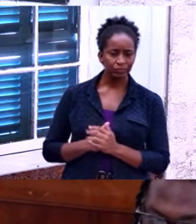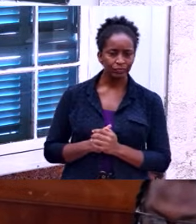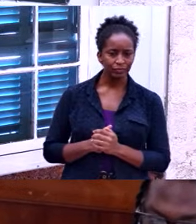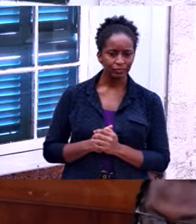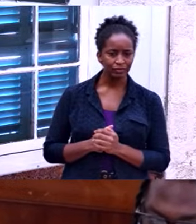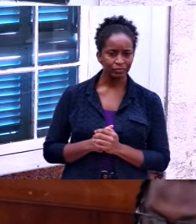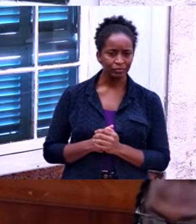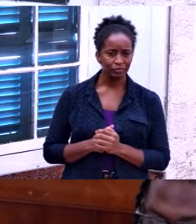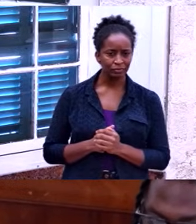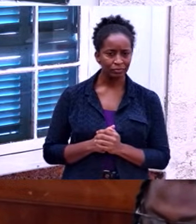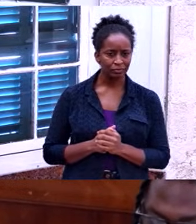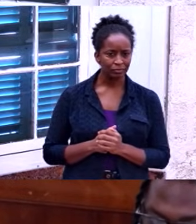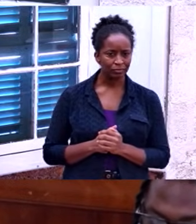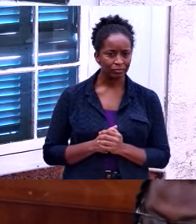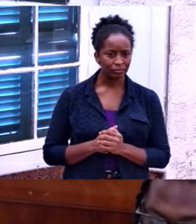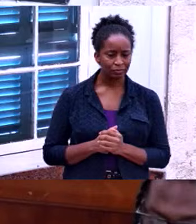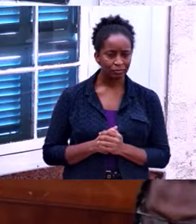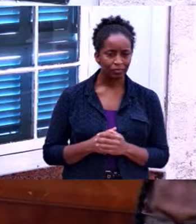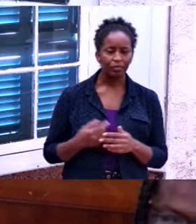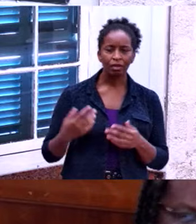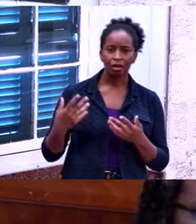work in a digital information age.